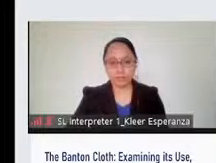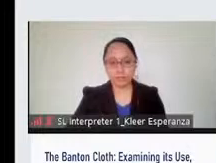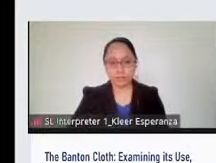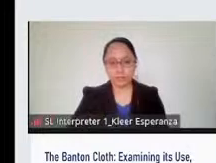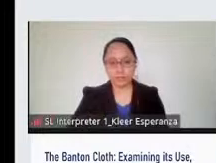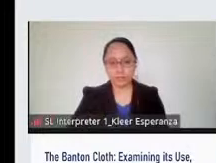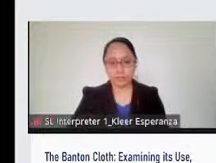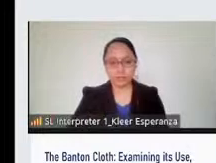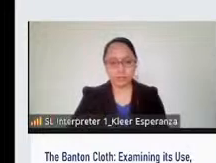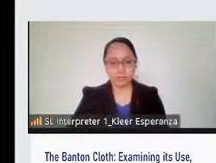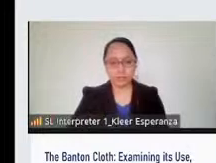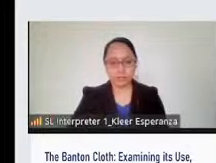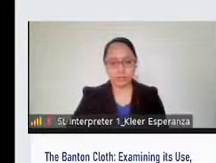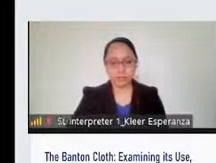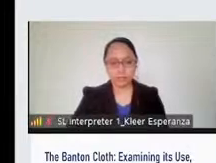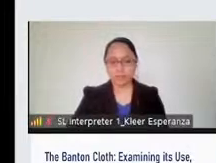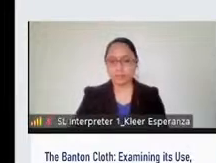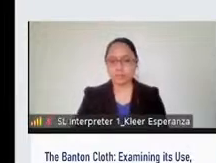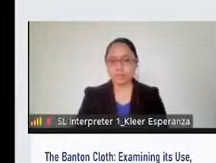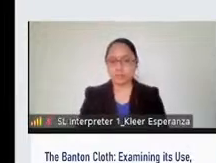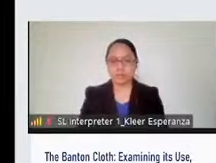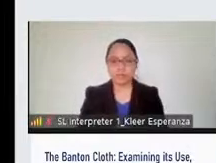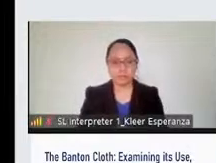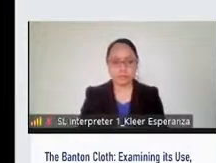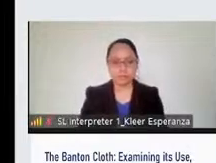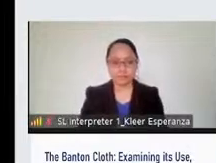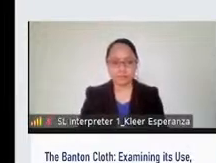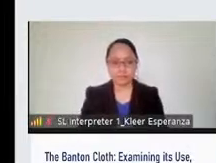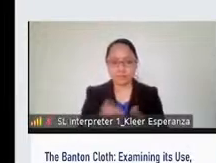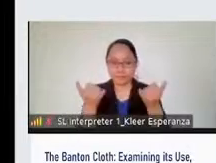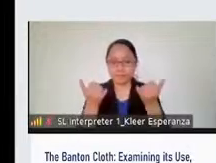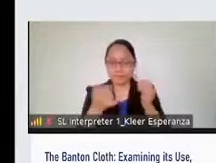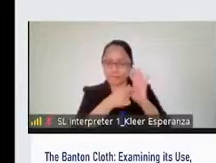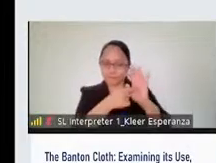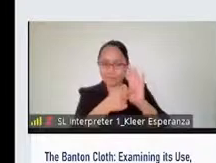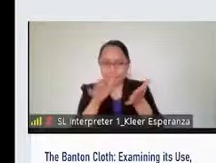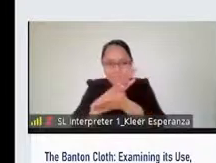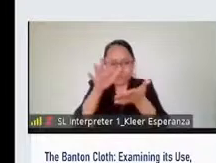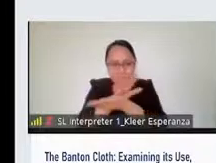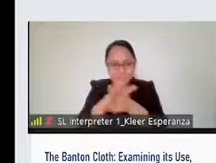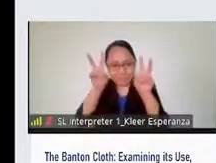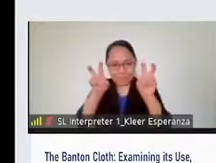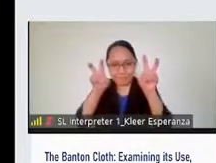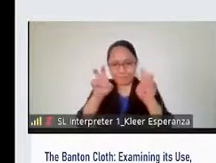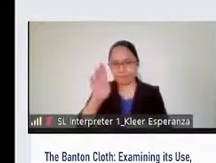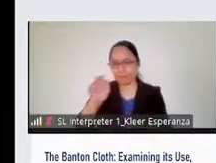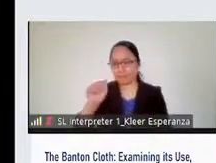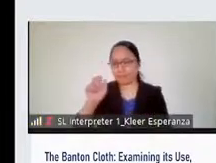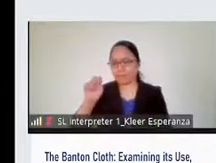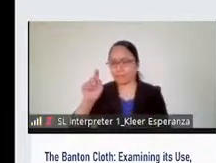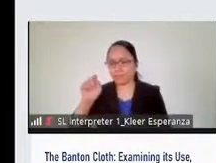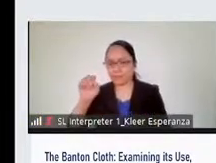will present our paper entitled The Banton Cloth, Examining Its Use, Manufacture, and Source.